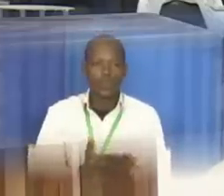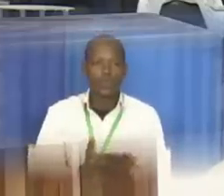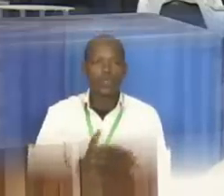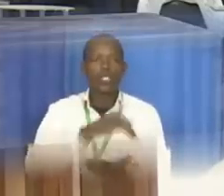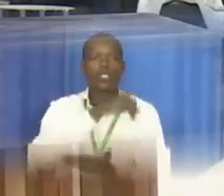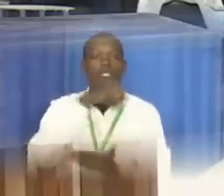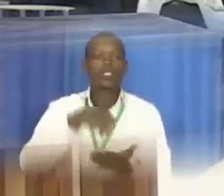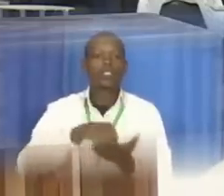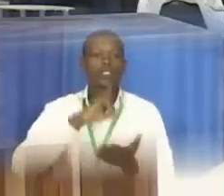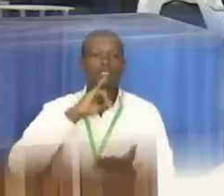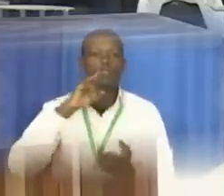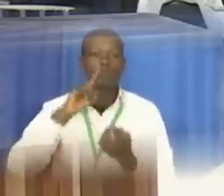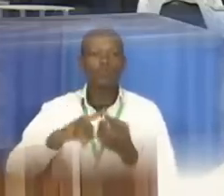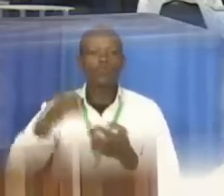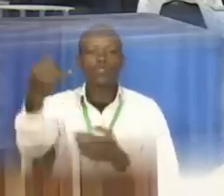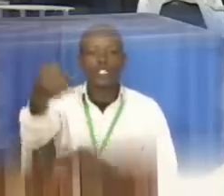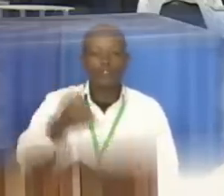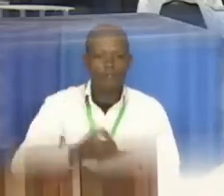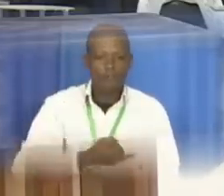invite us to prayer.